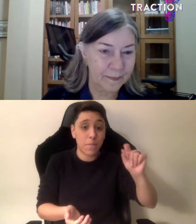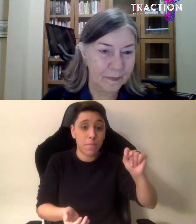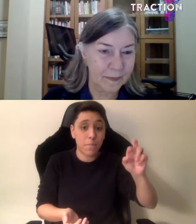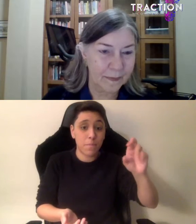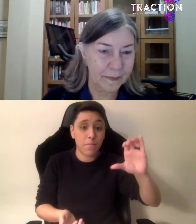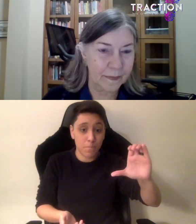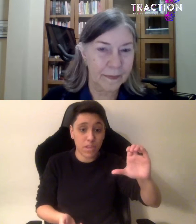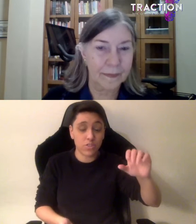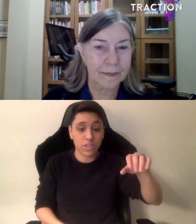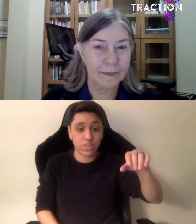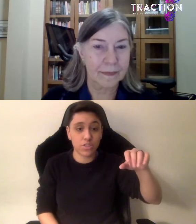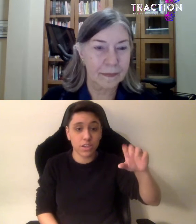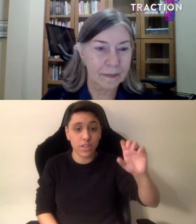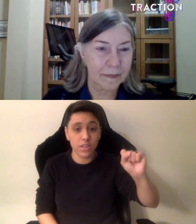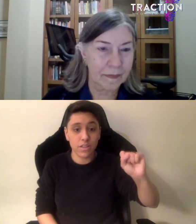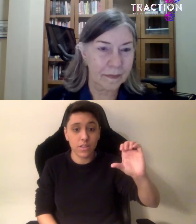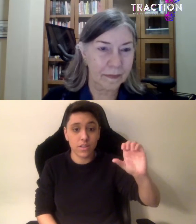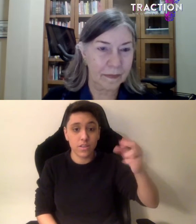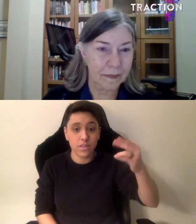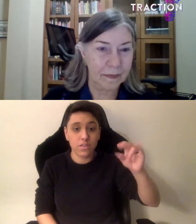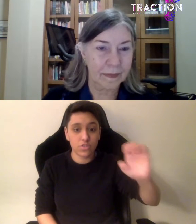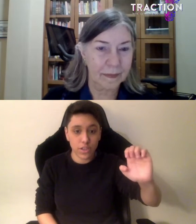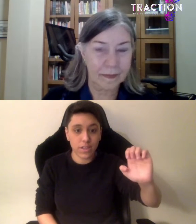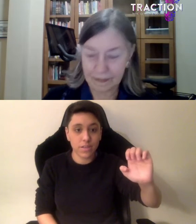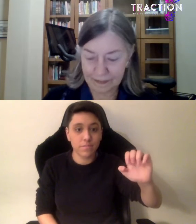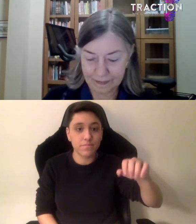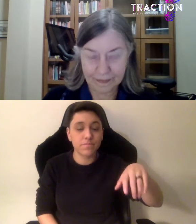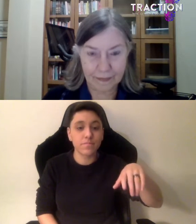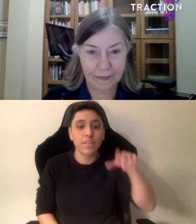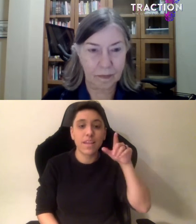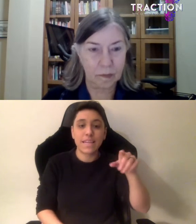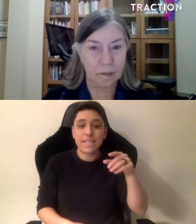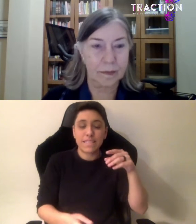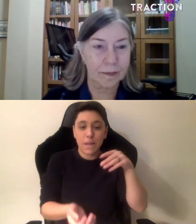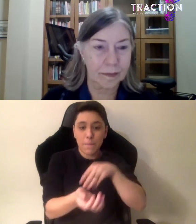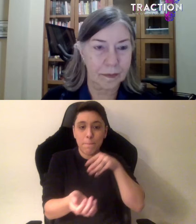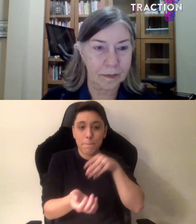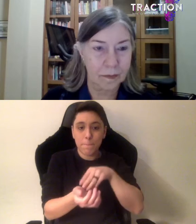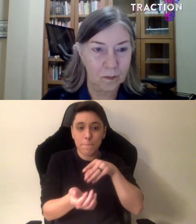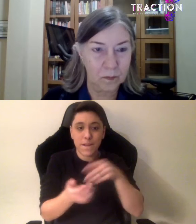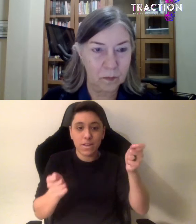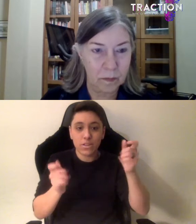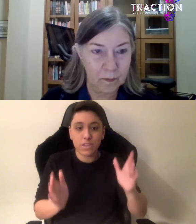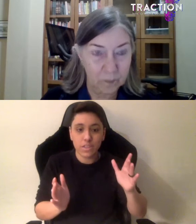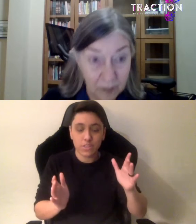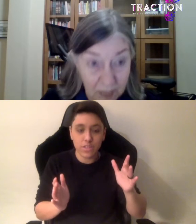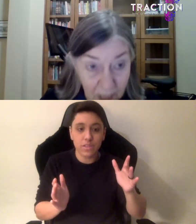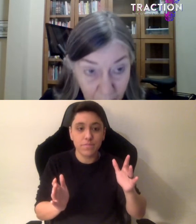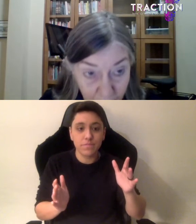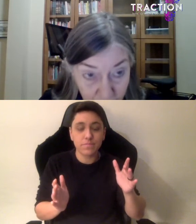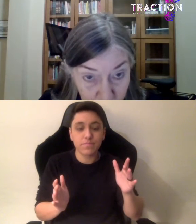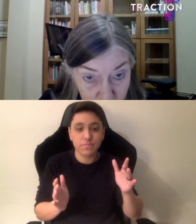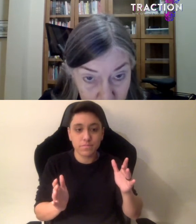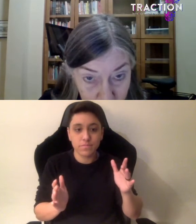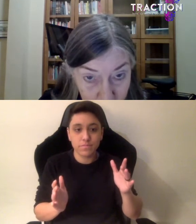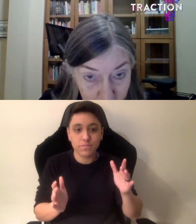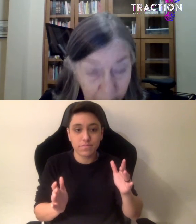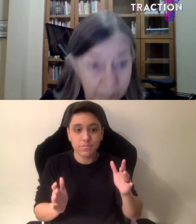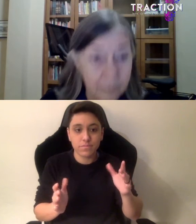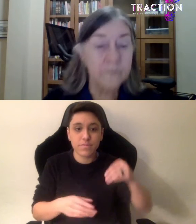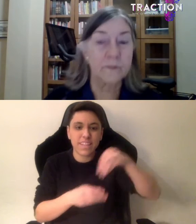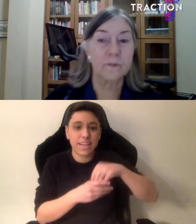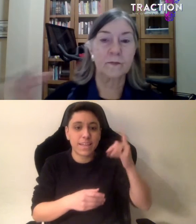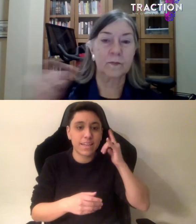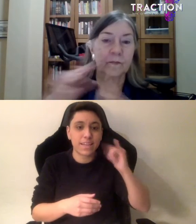Patric Schine, DNP, FNP, is the medical director of the Department of Transgender Medicine at Borrego Health, California's largest